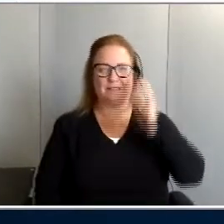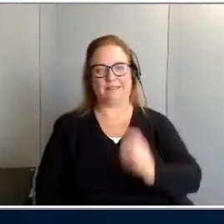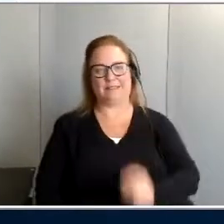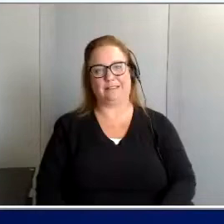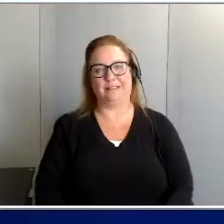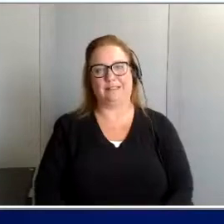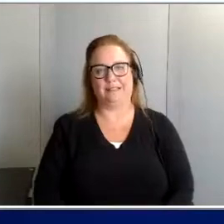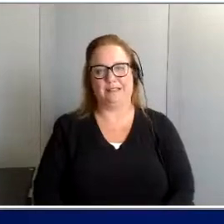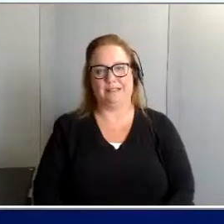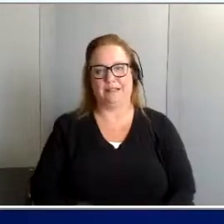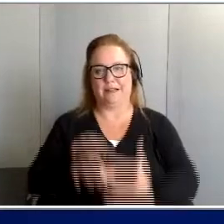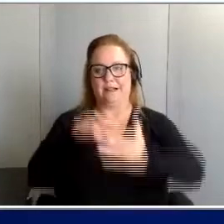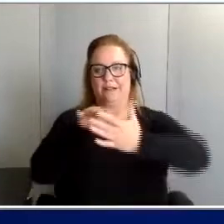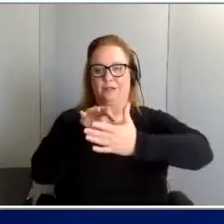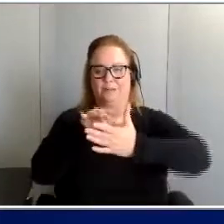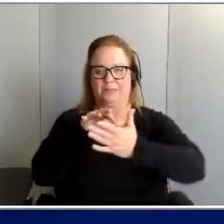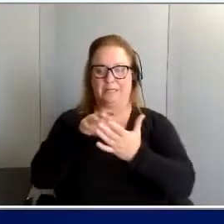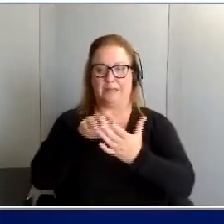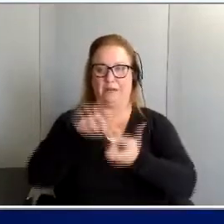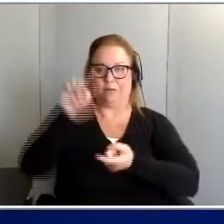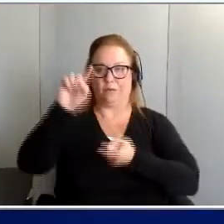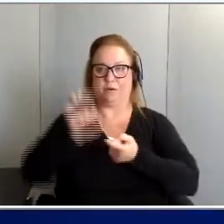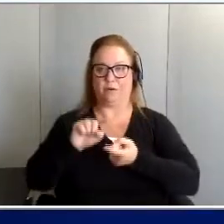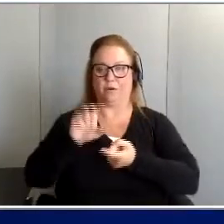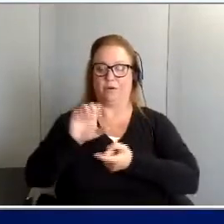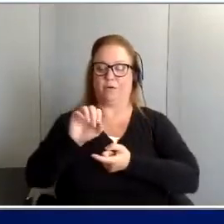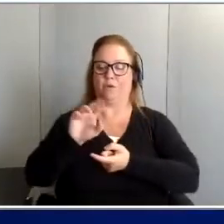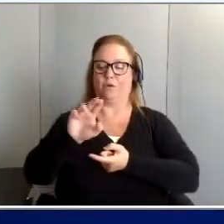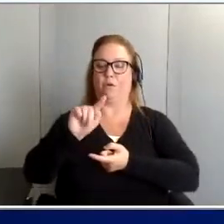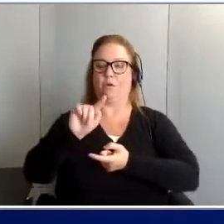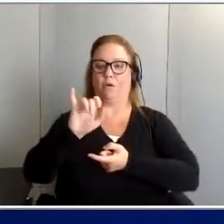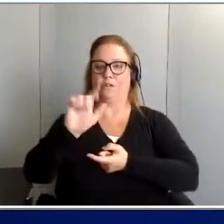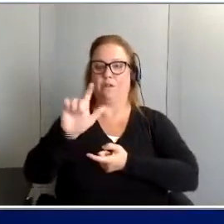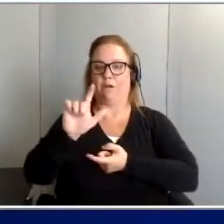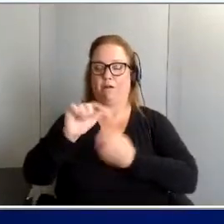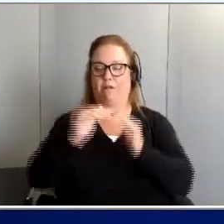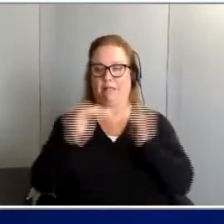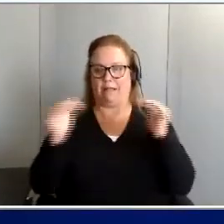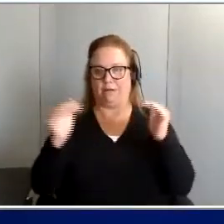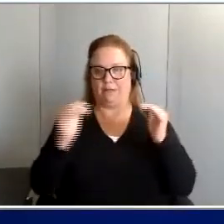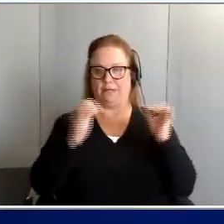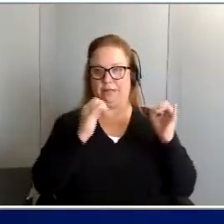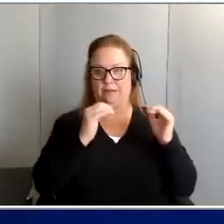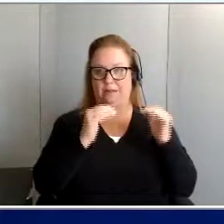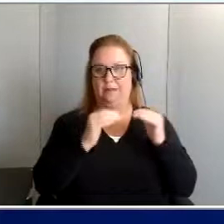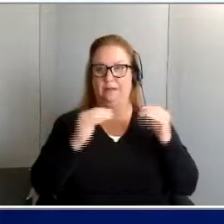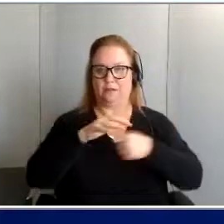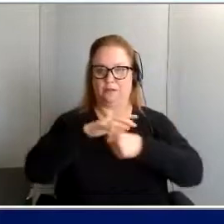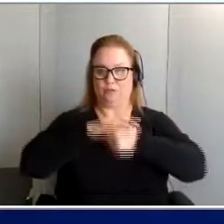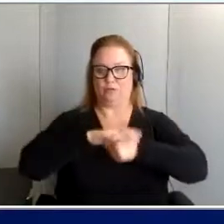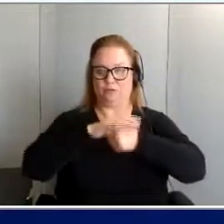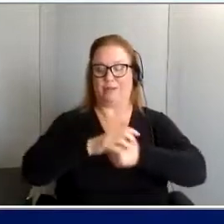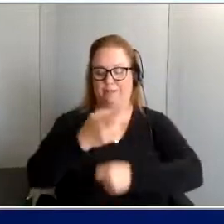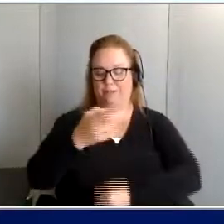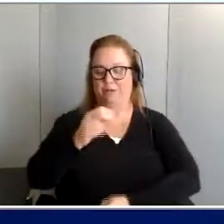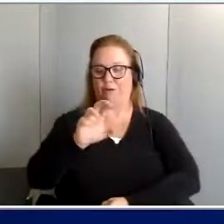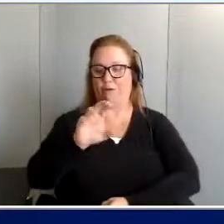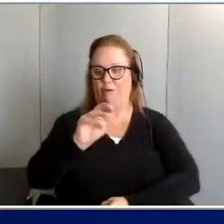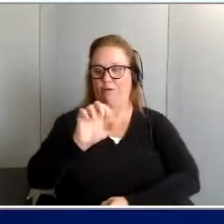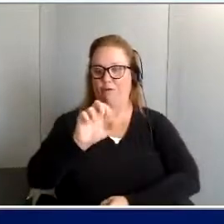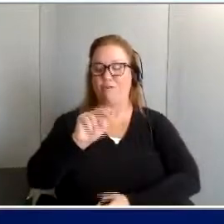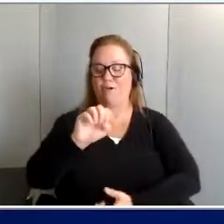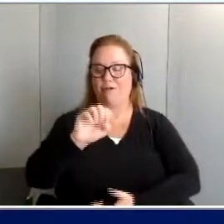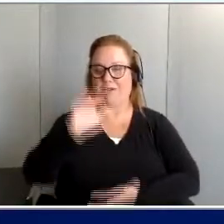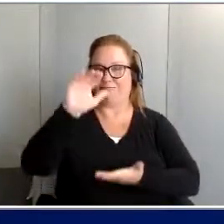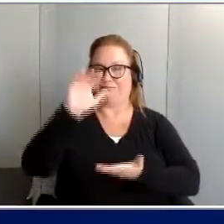been studies about reduced cortisol levels in an individual, which is a stress-related hormone. And so they've